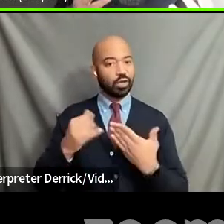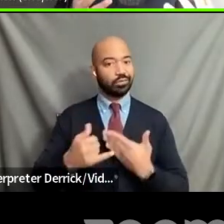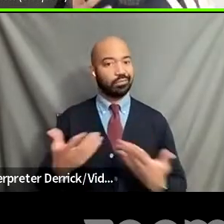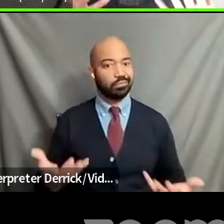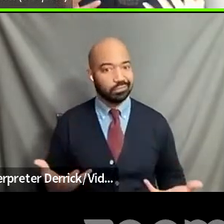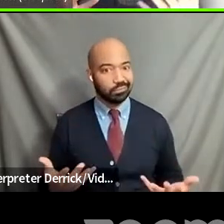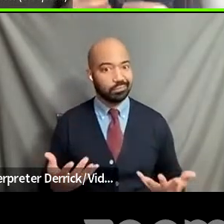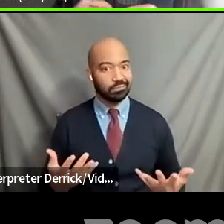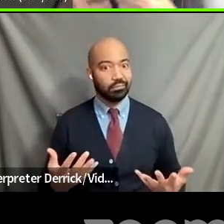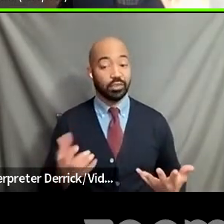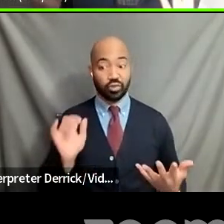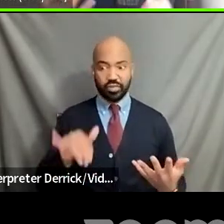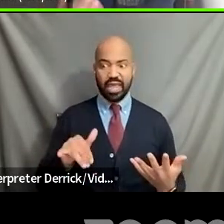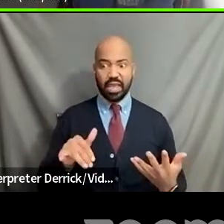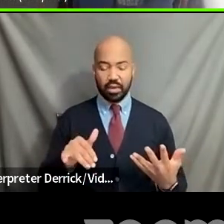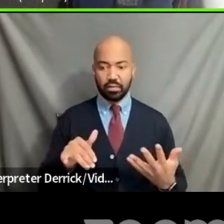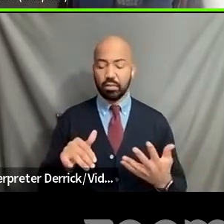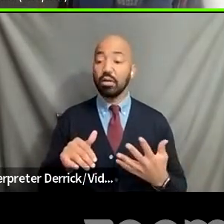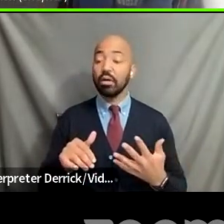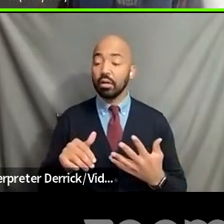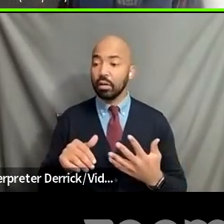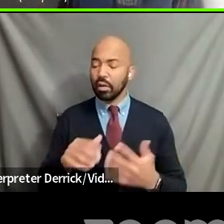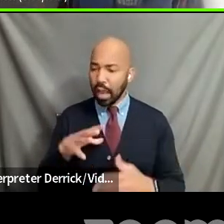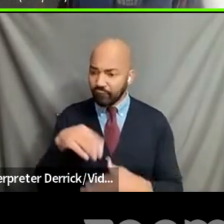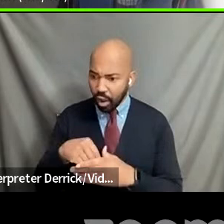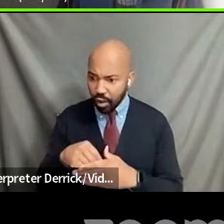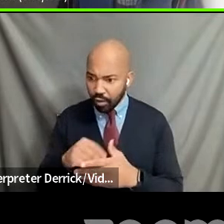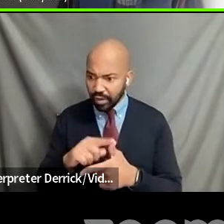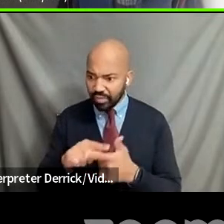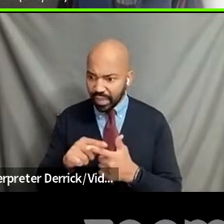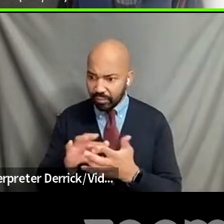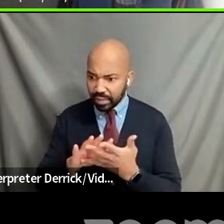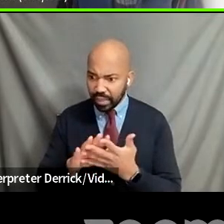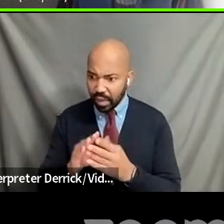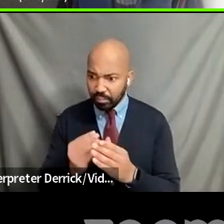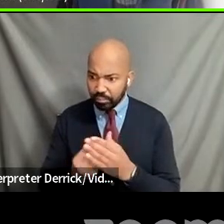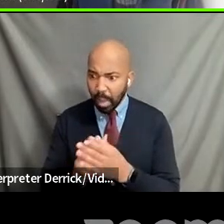taking over and like blossoming into one of these really cool endeavors. So